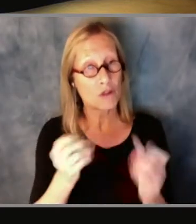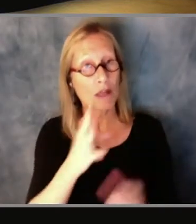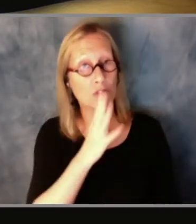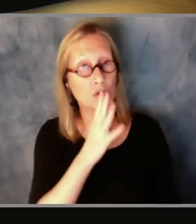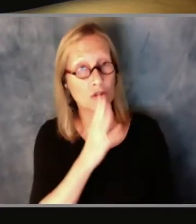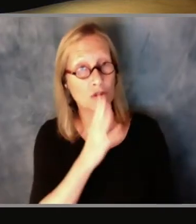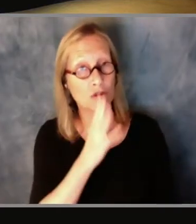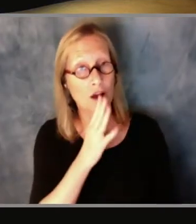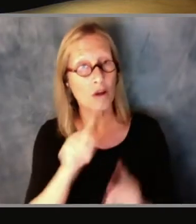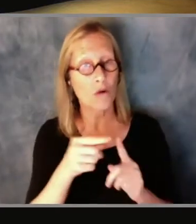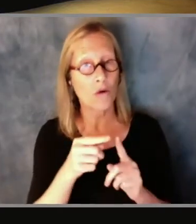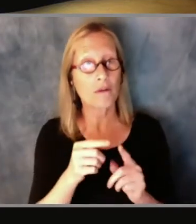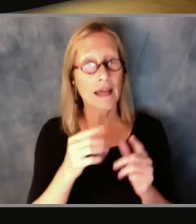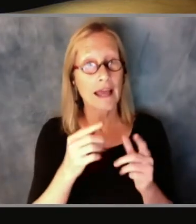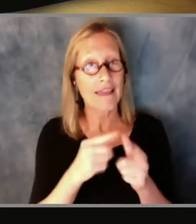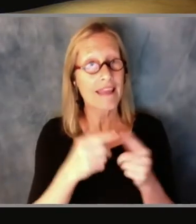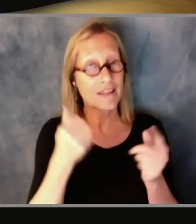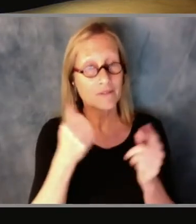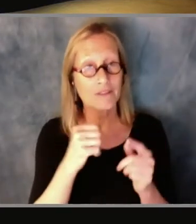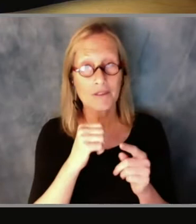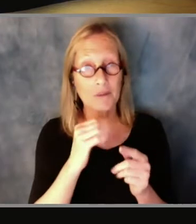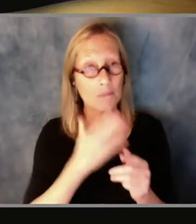speaking.